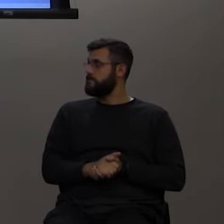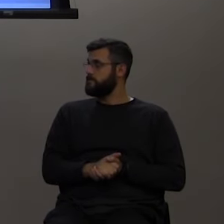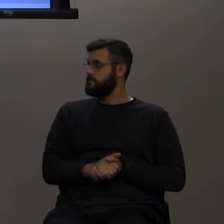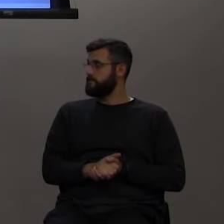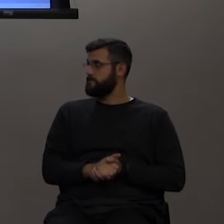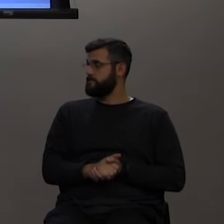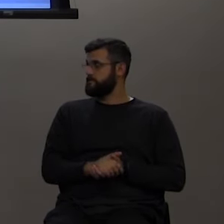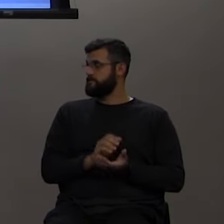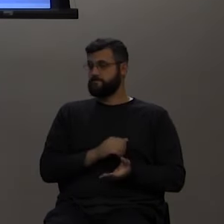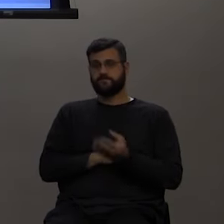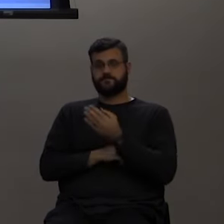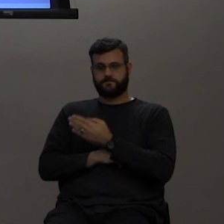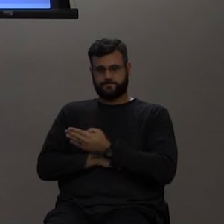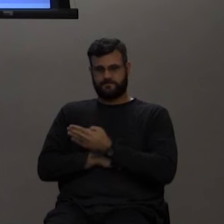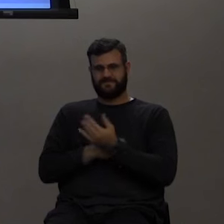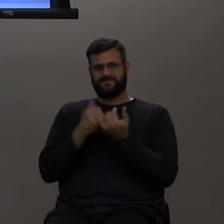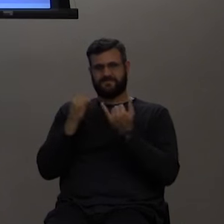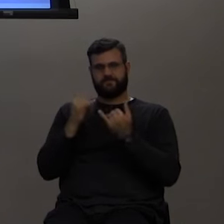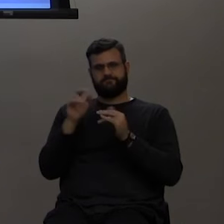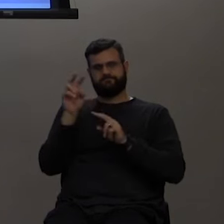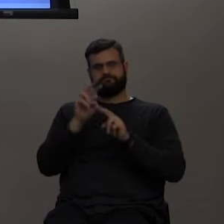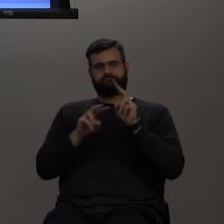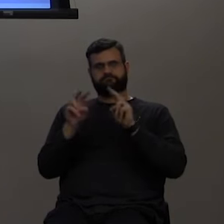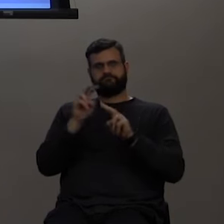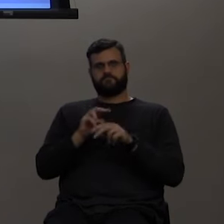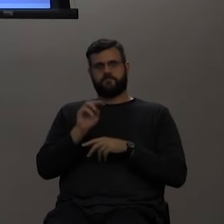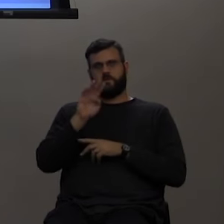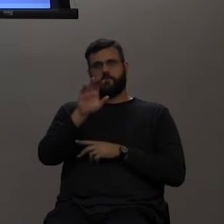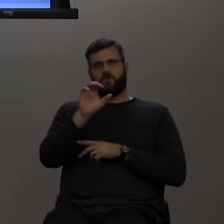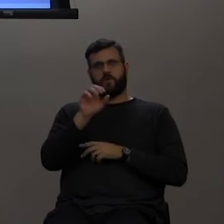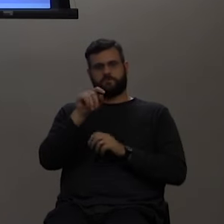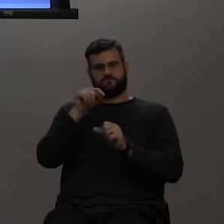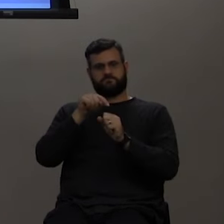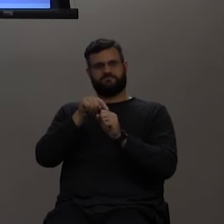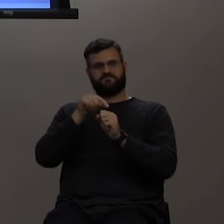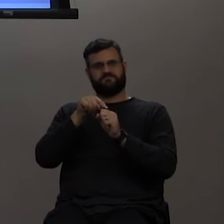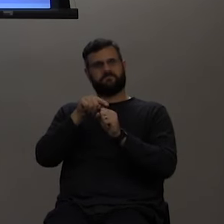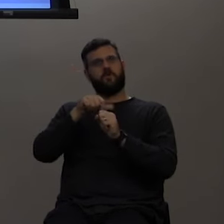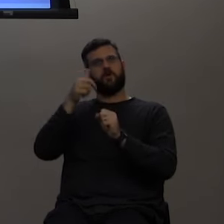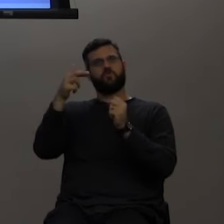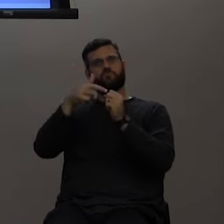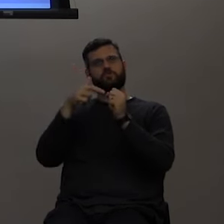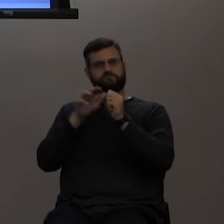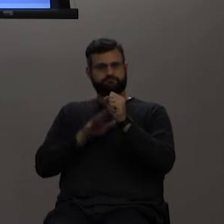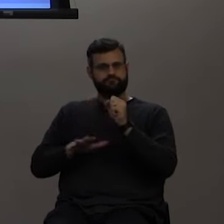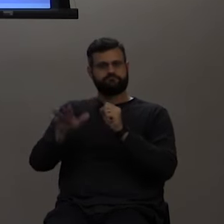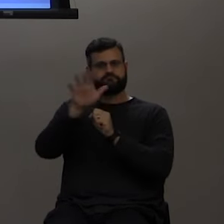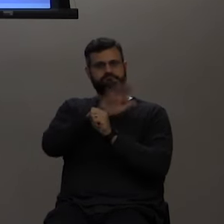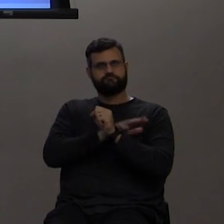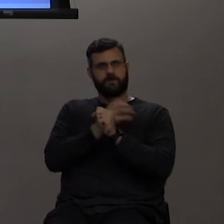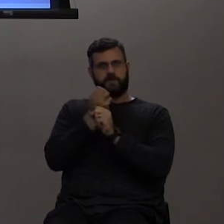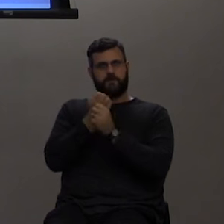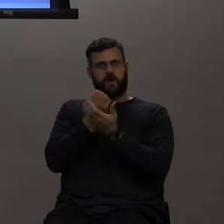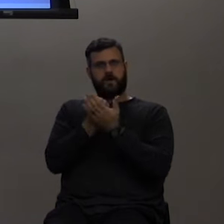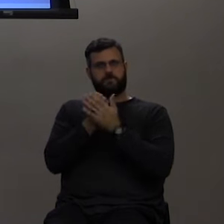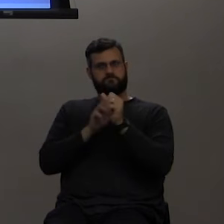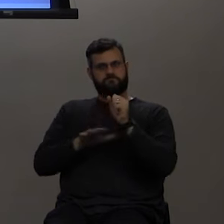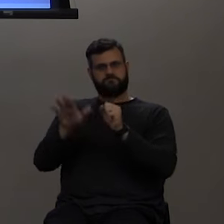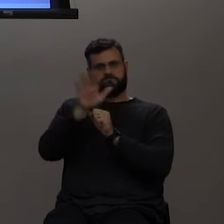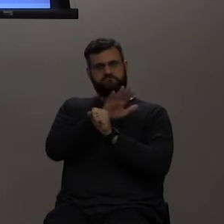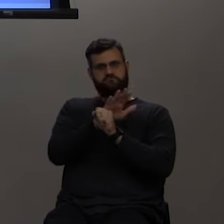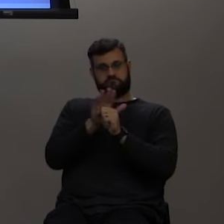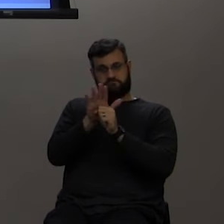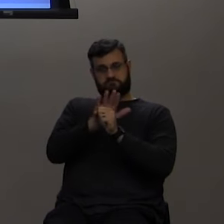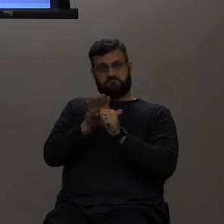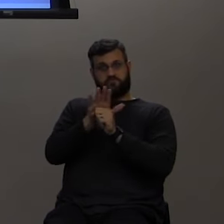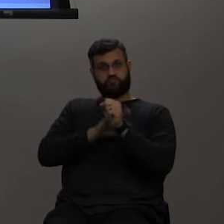All right, so reviewing Boyle County and the surrounding region's economy, we're seeing that the region overall has recovered